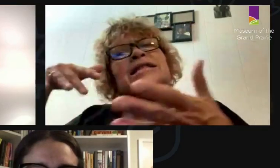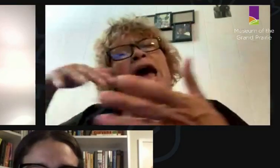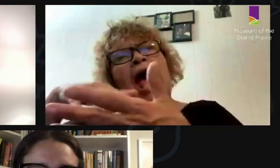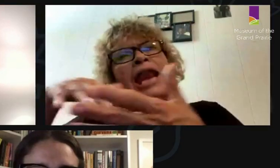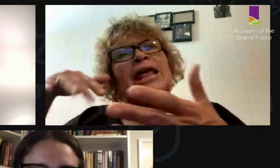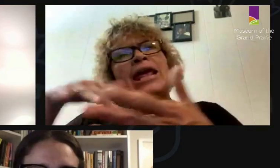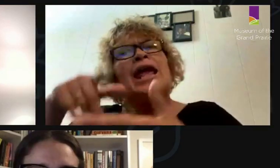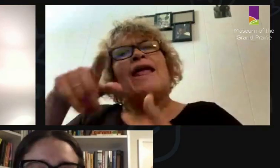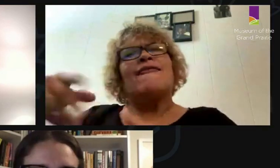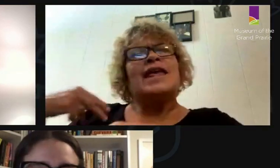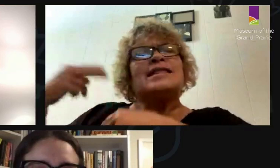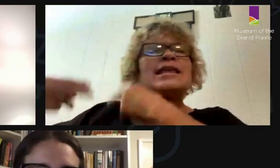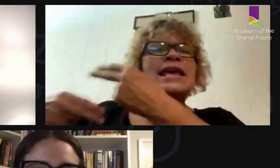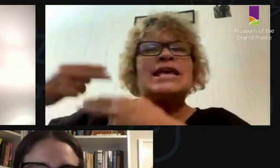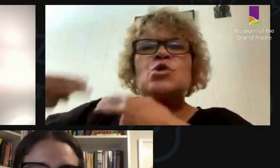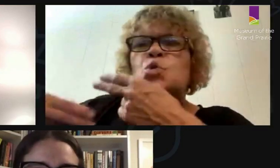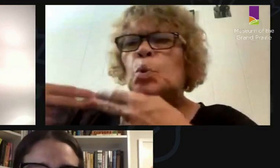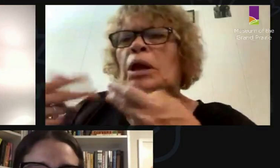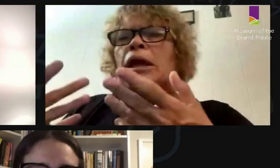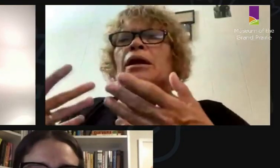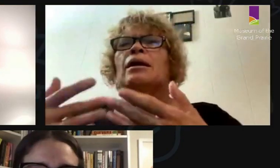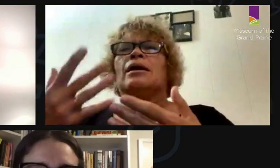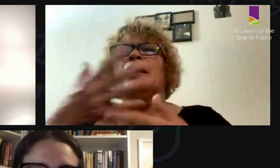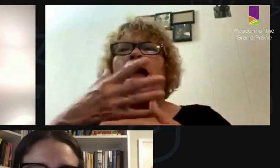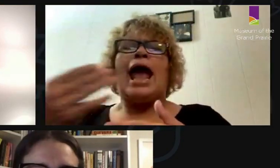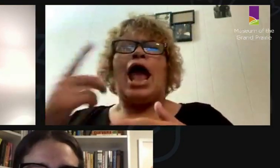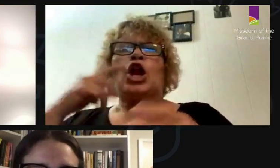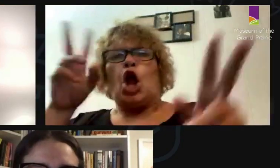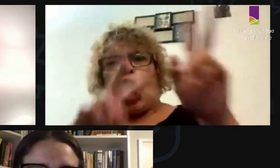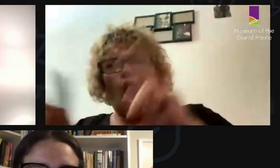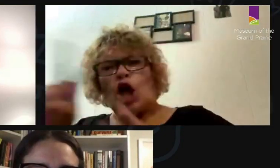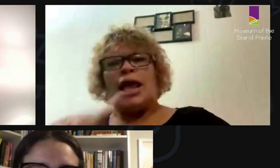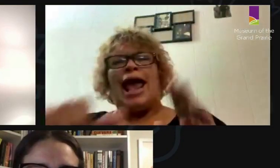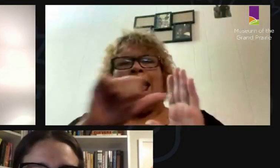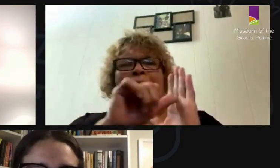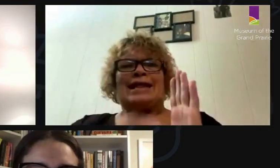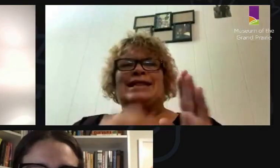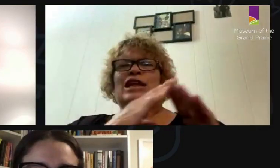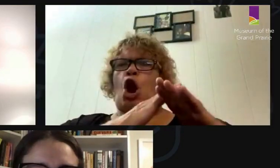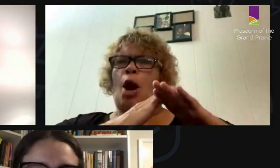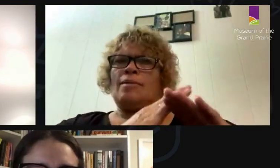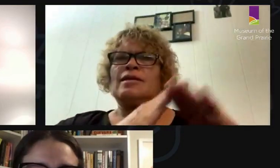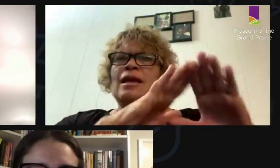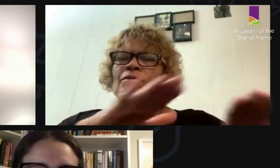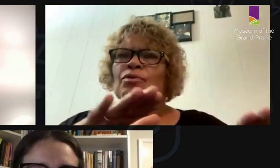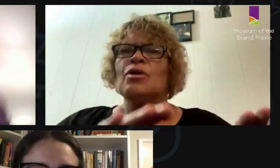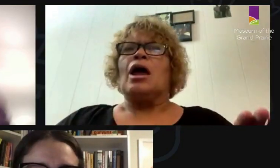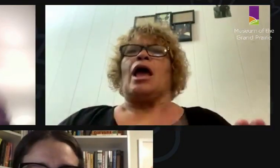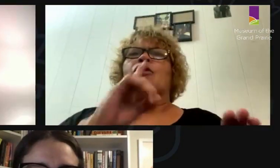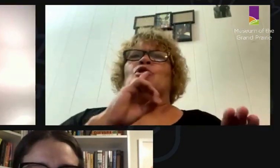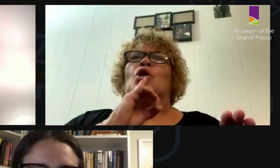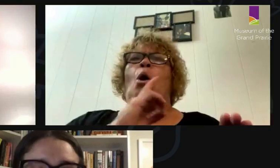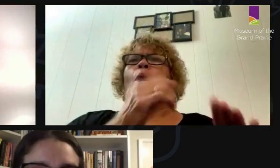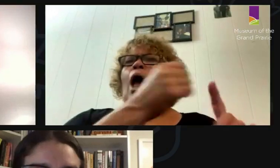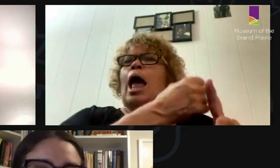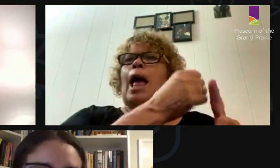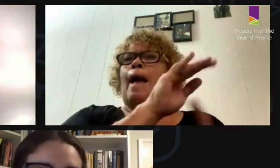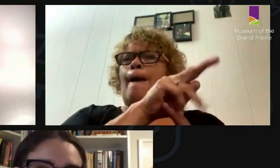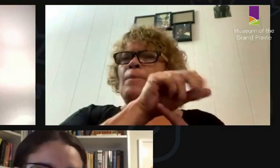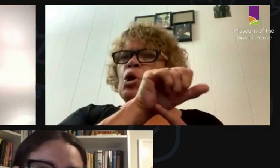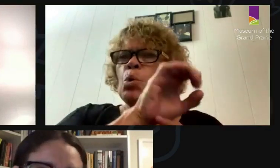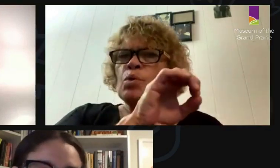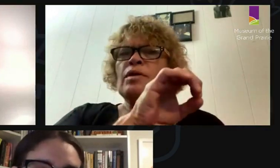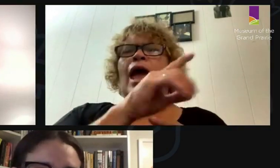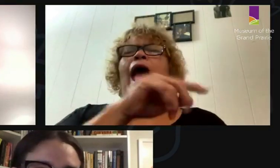this history and, you know, in looking at sterilization abuses and eugenics in this country, given the